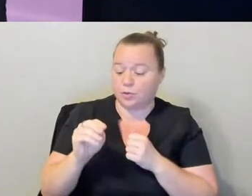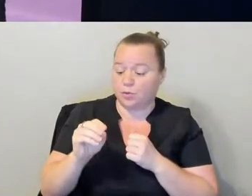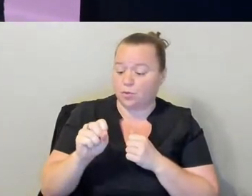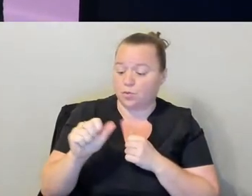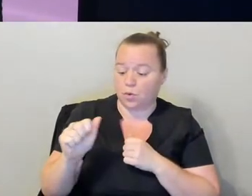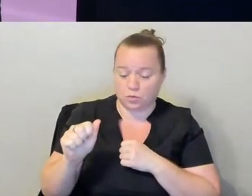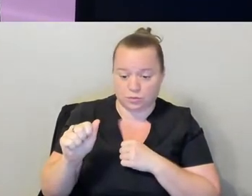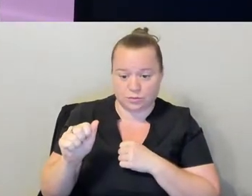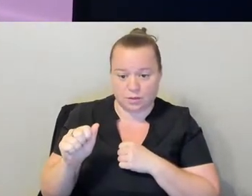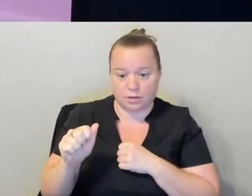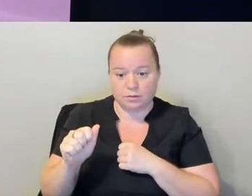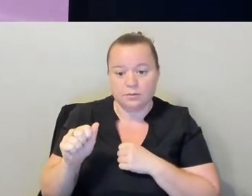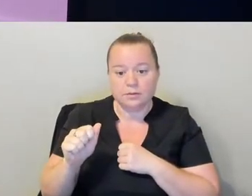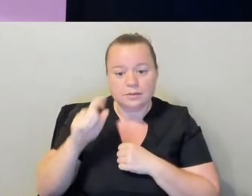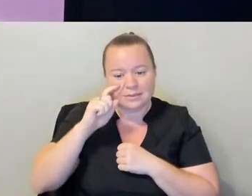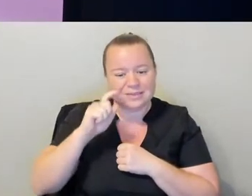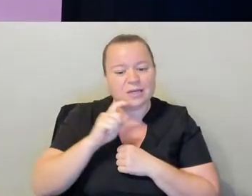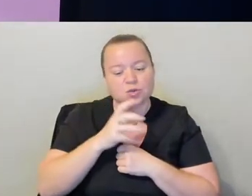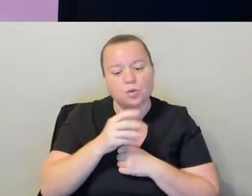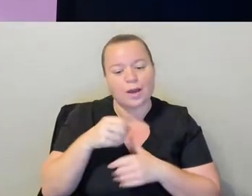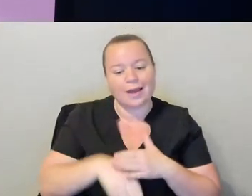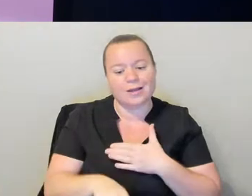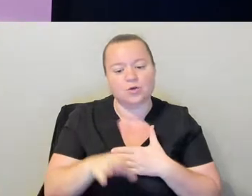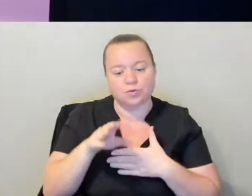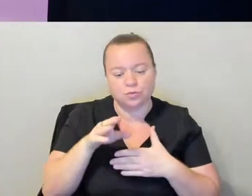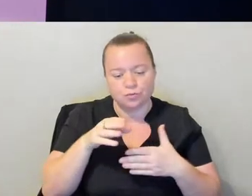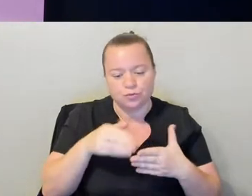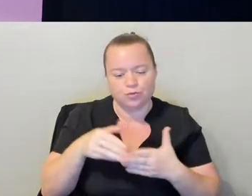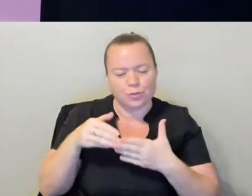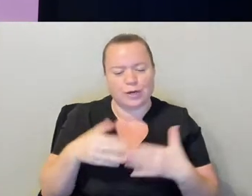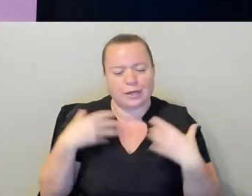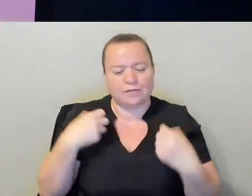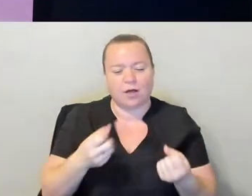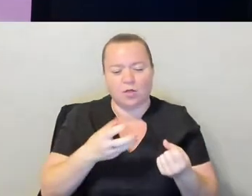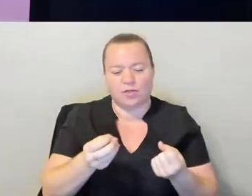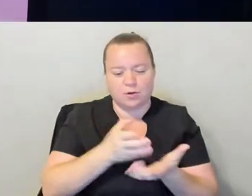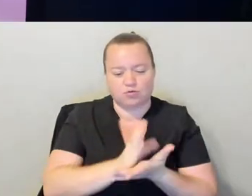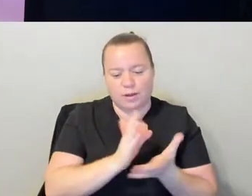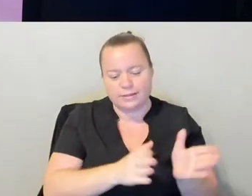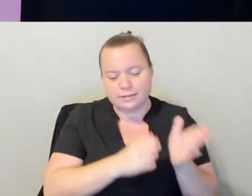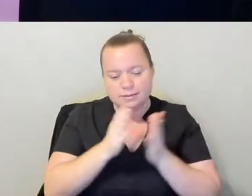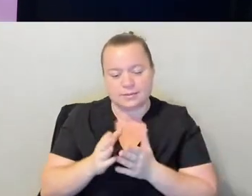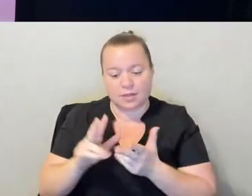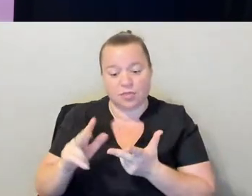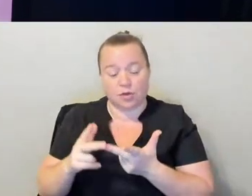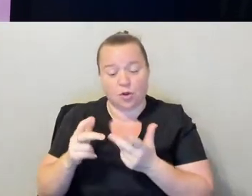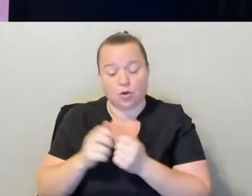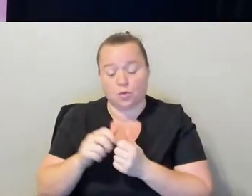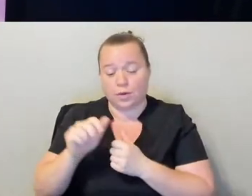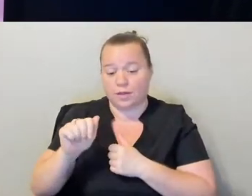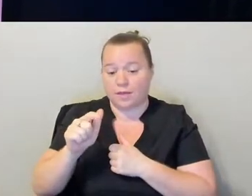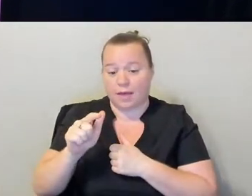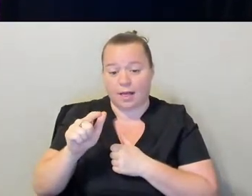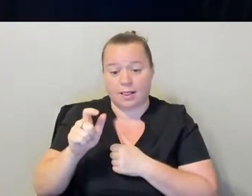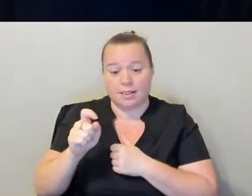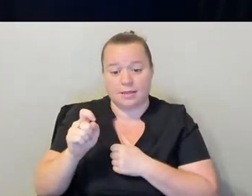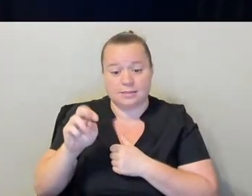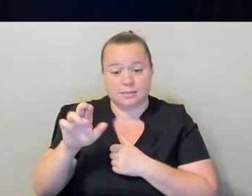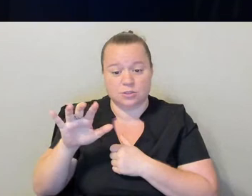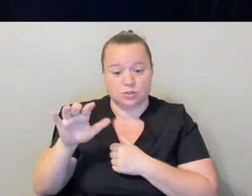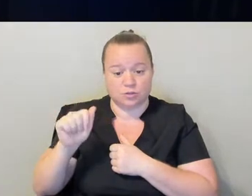and that will be on sexual and reproductive health and rights. And the third session will be with Alexandrina, also in